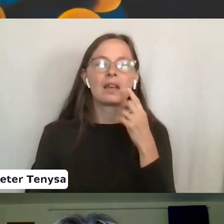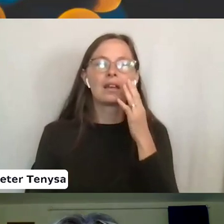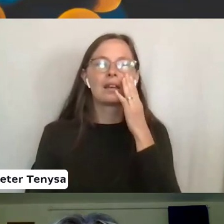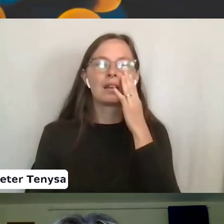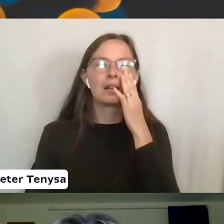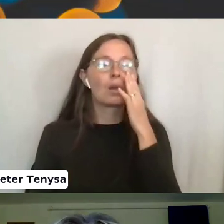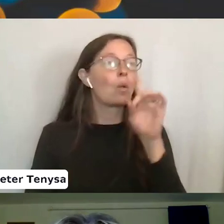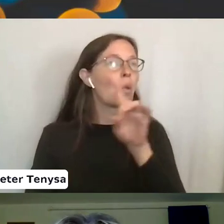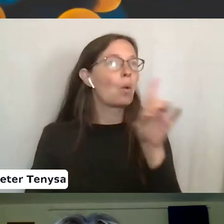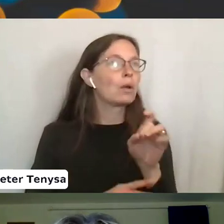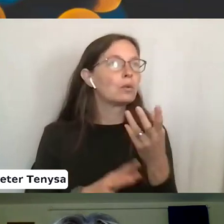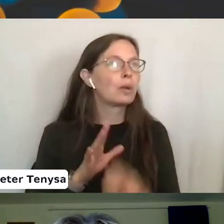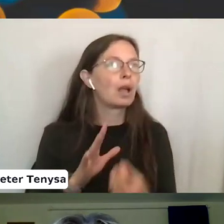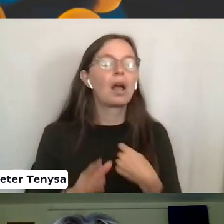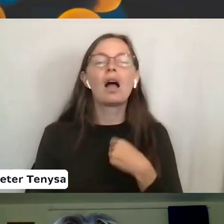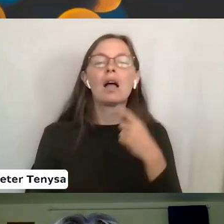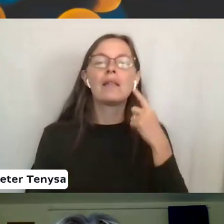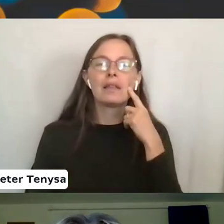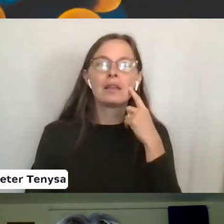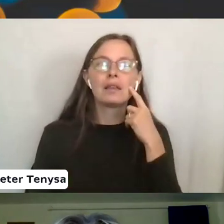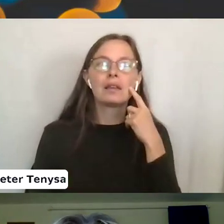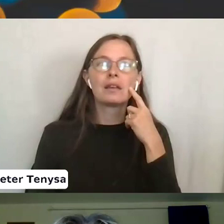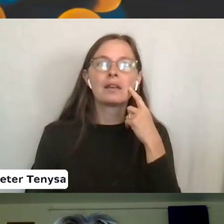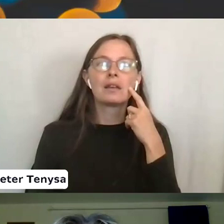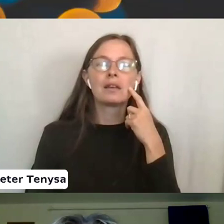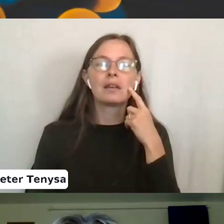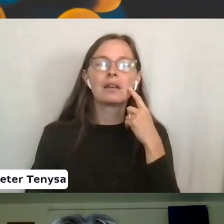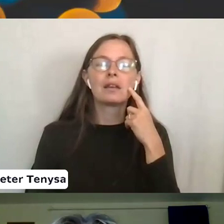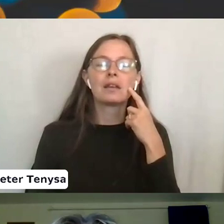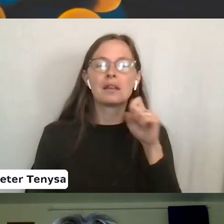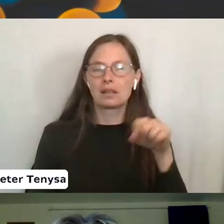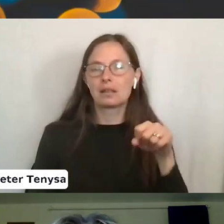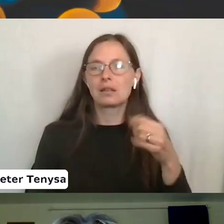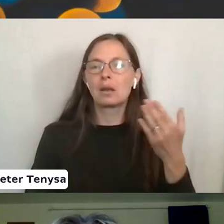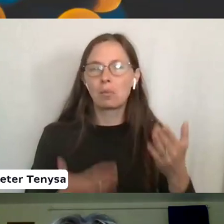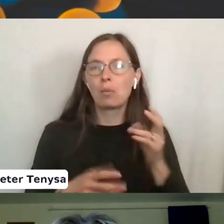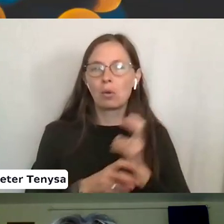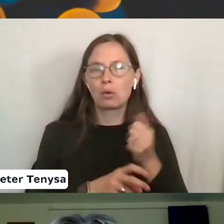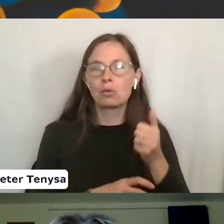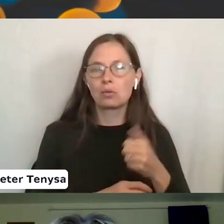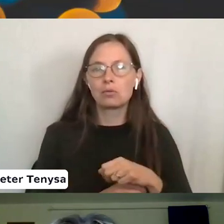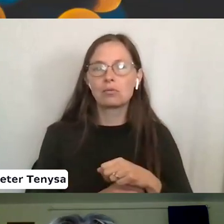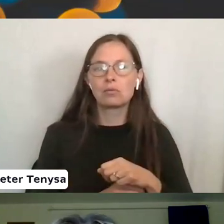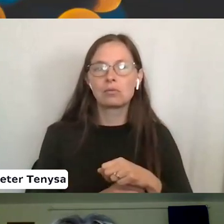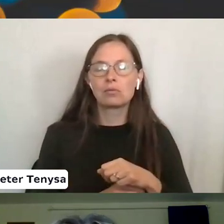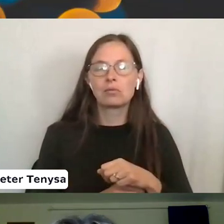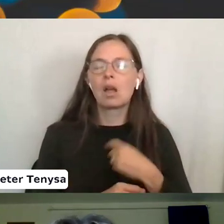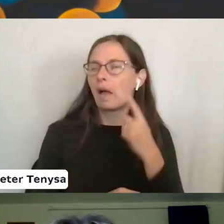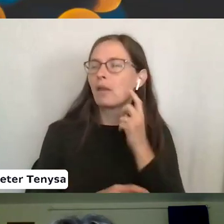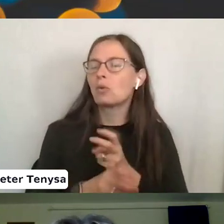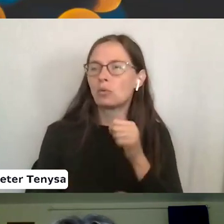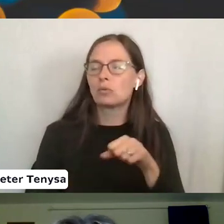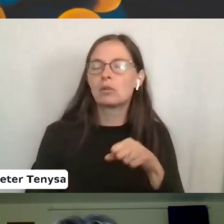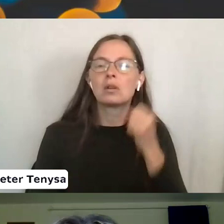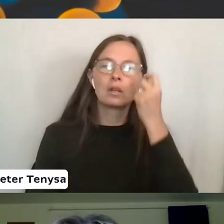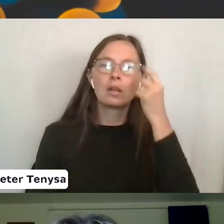question went away. I think that, yes, it's probably harder. I think it's harder,